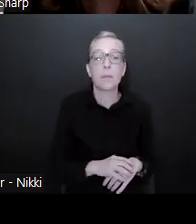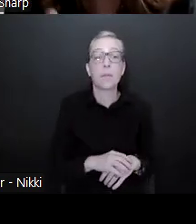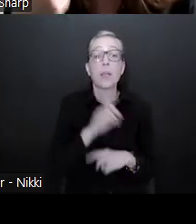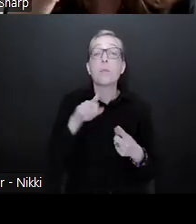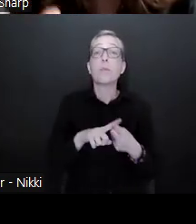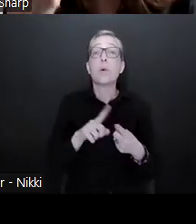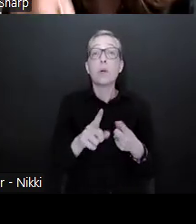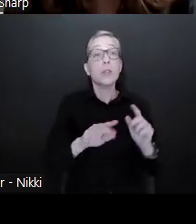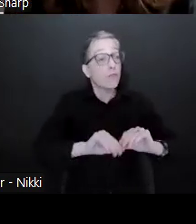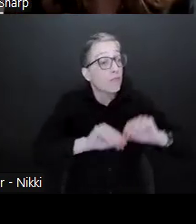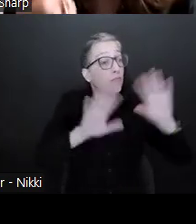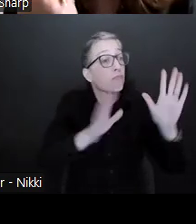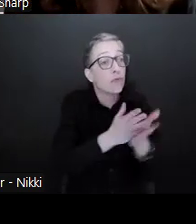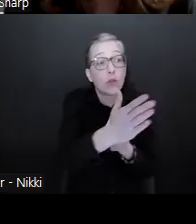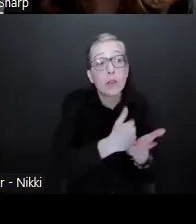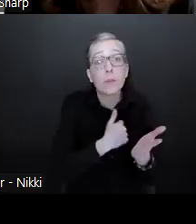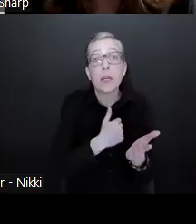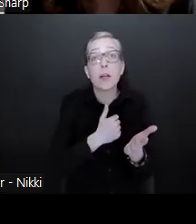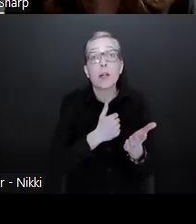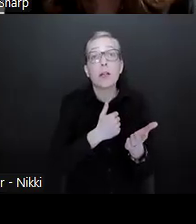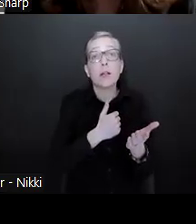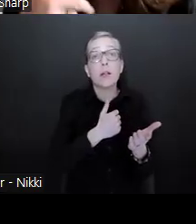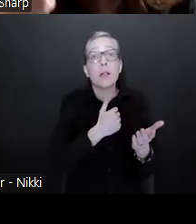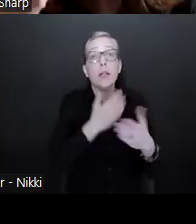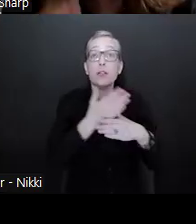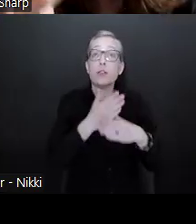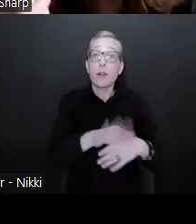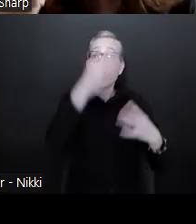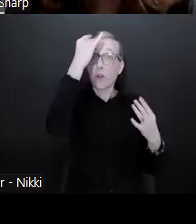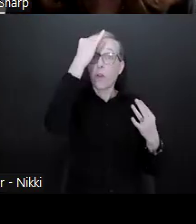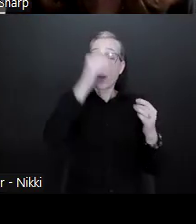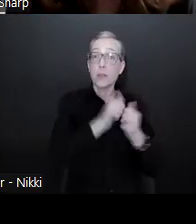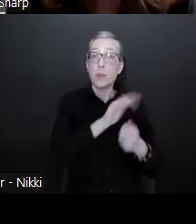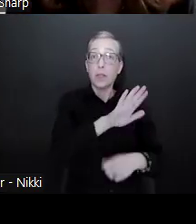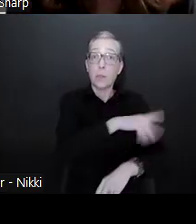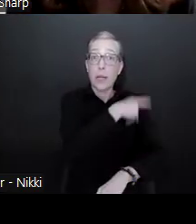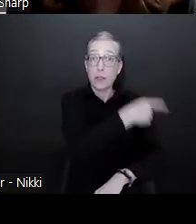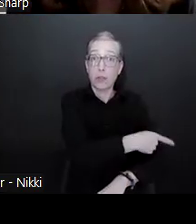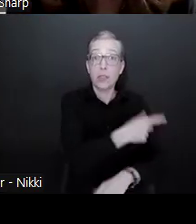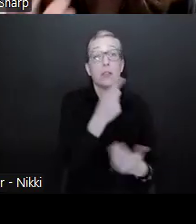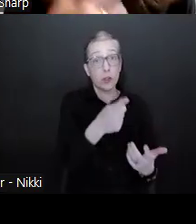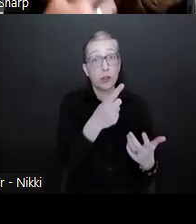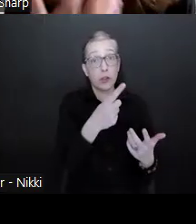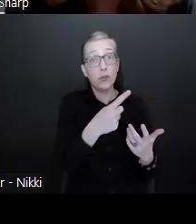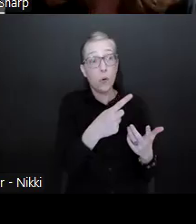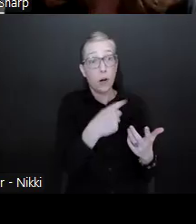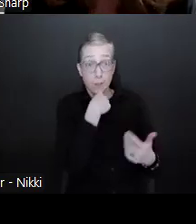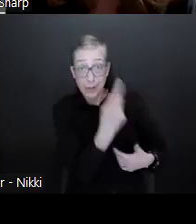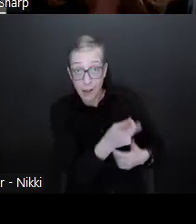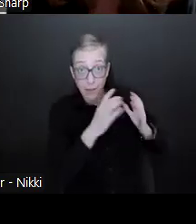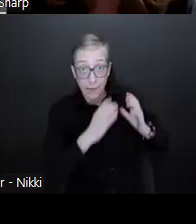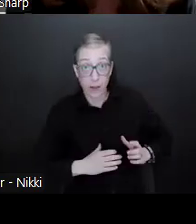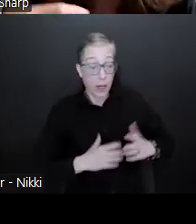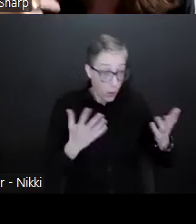the client what is on your mind, you're putting your mind on the table, you are sending a signal to the client that what I'm about to tell you